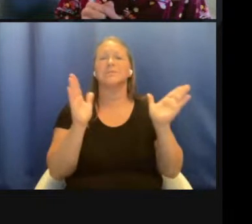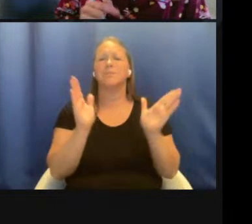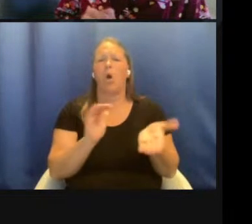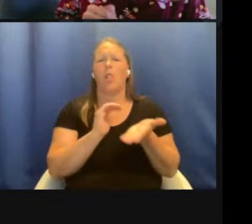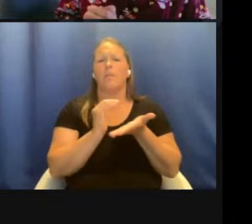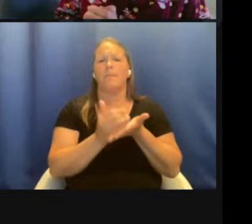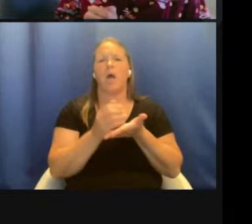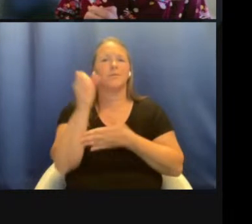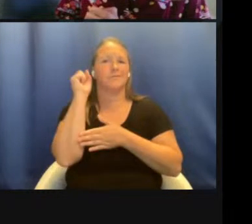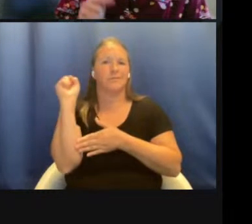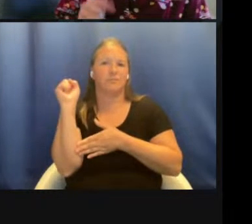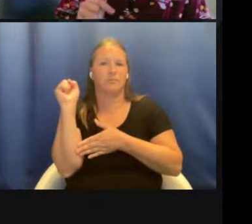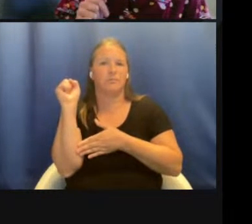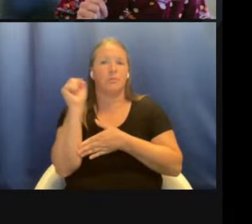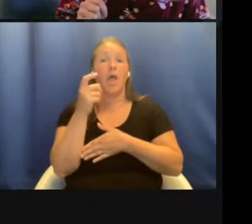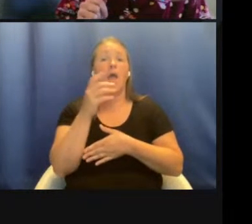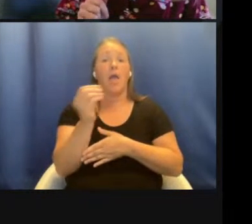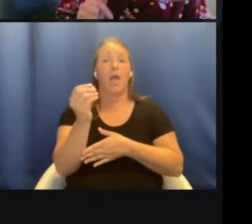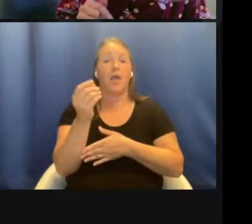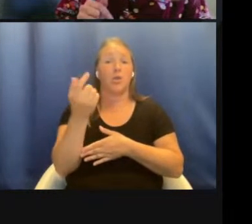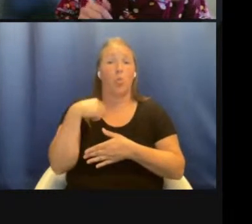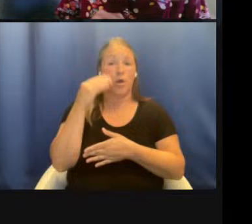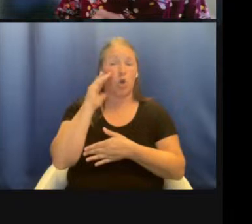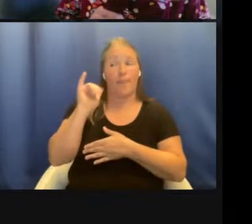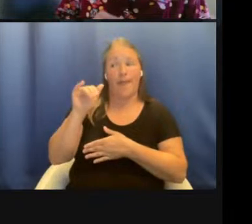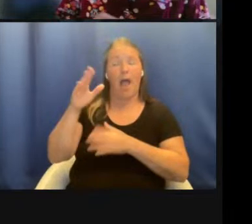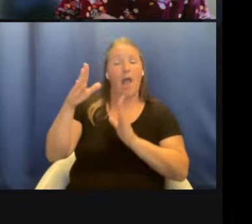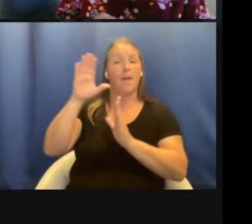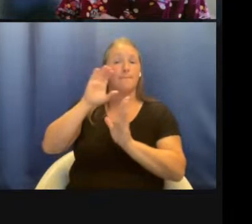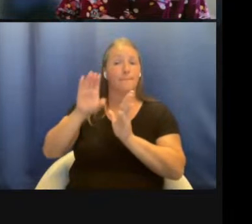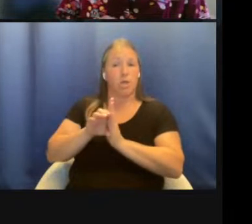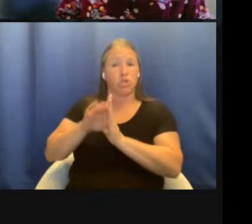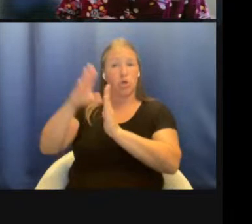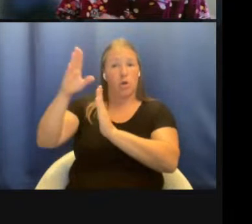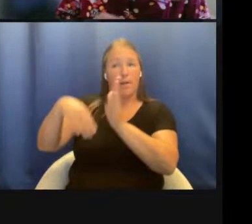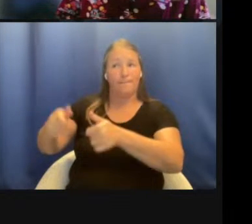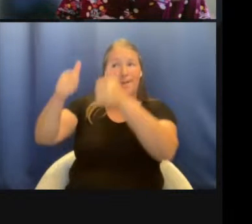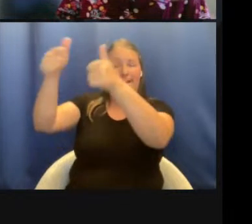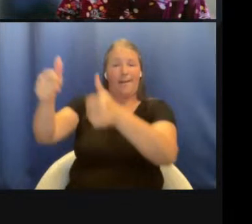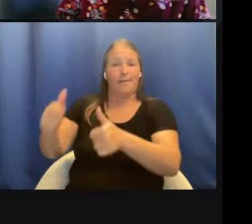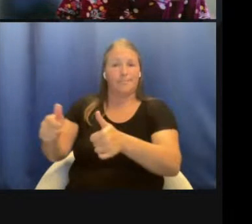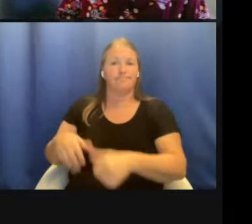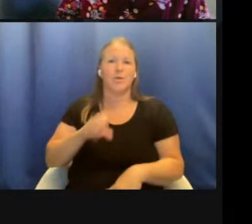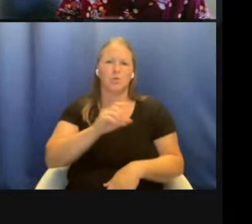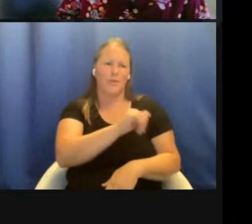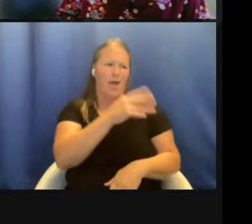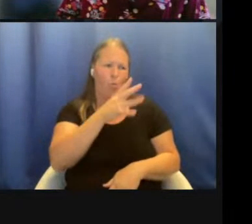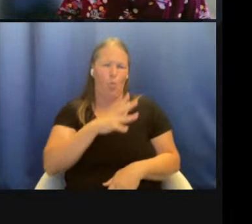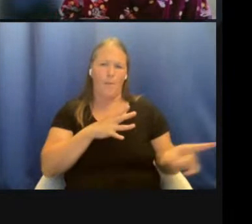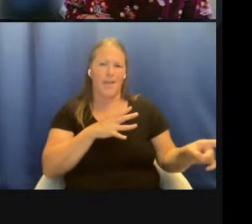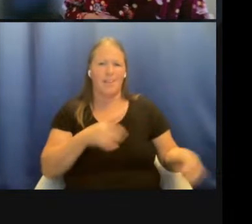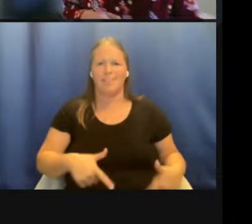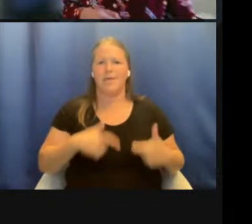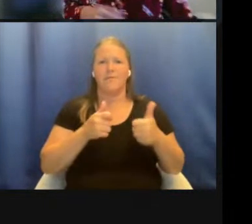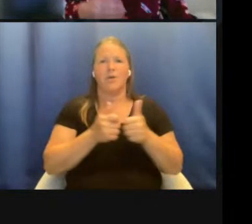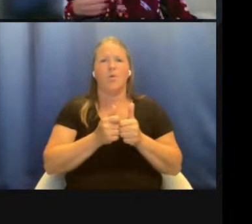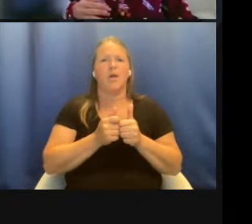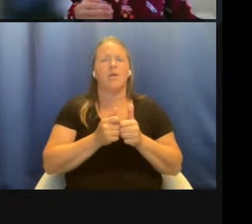know that this portrait was also there. So here's a woman living with so very little, obviously some things